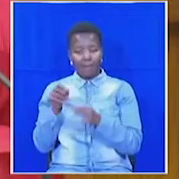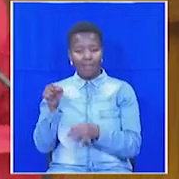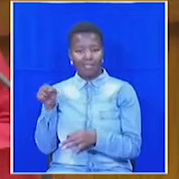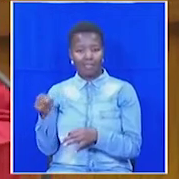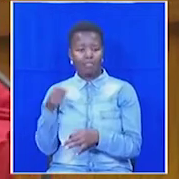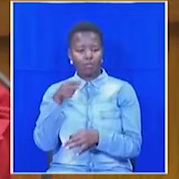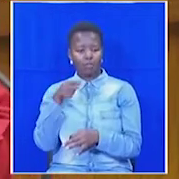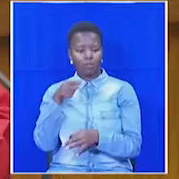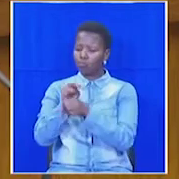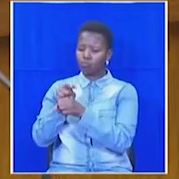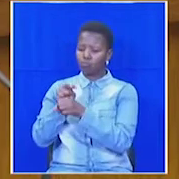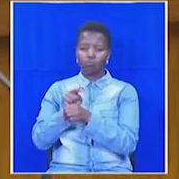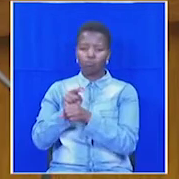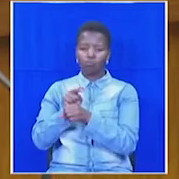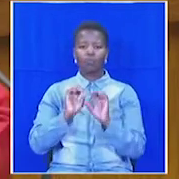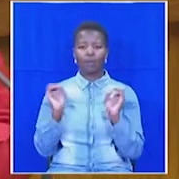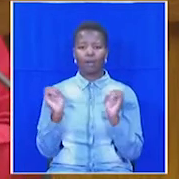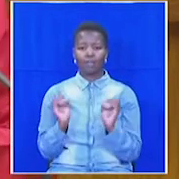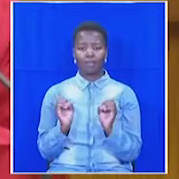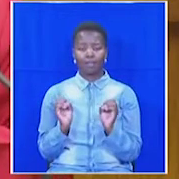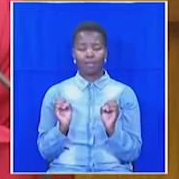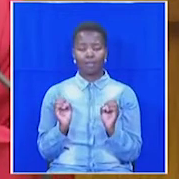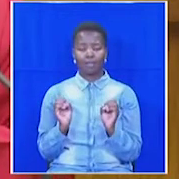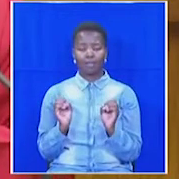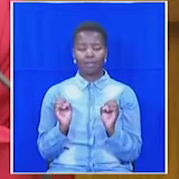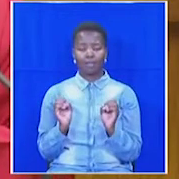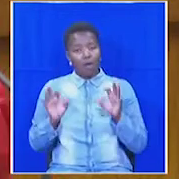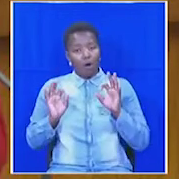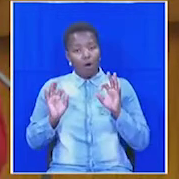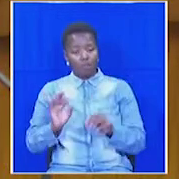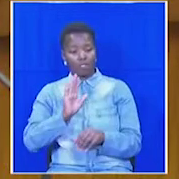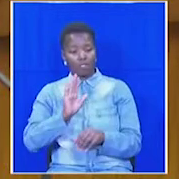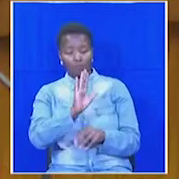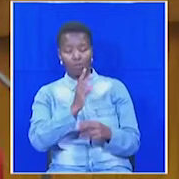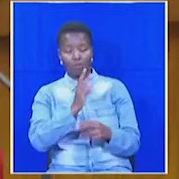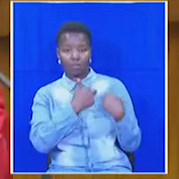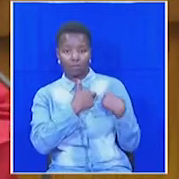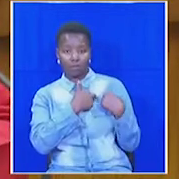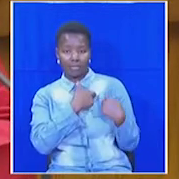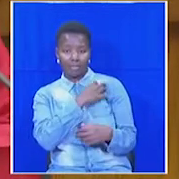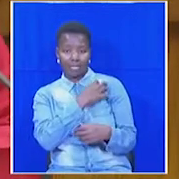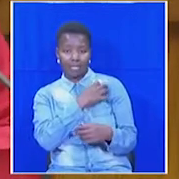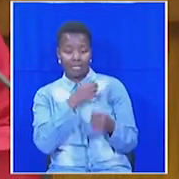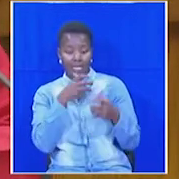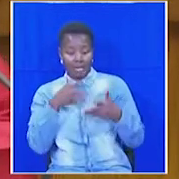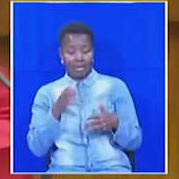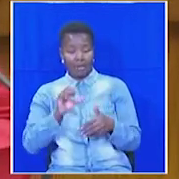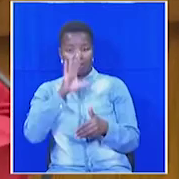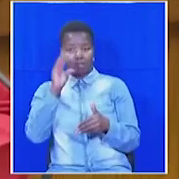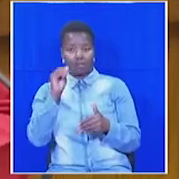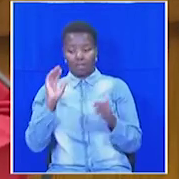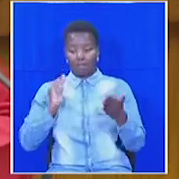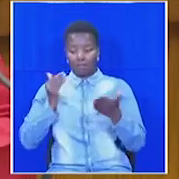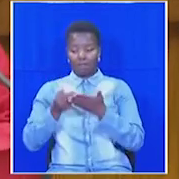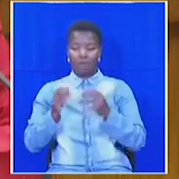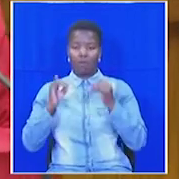your watch. It is now official. It is under your watch, Minister, that a democratic South Africa experienced the biggest